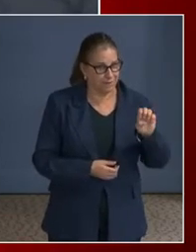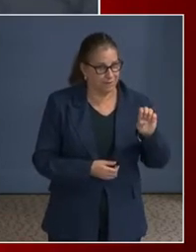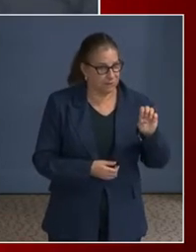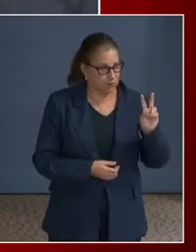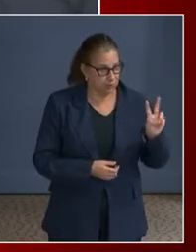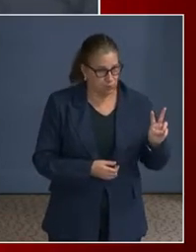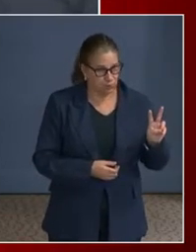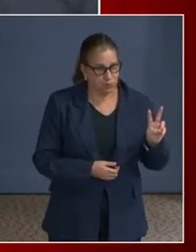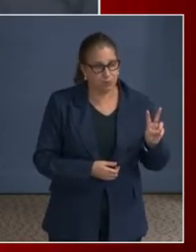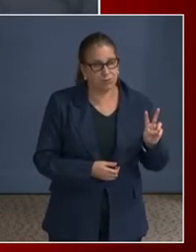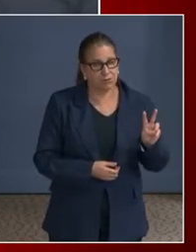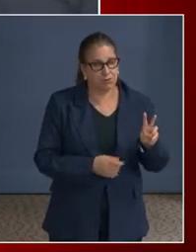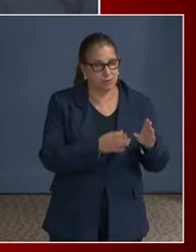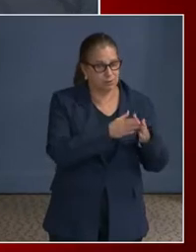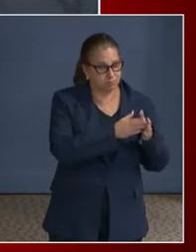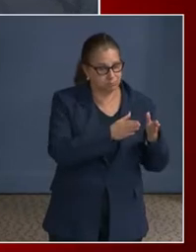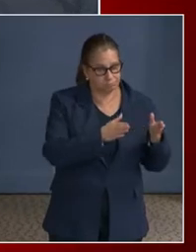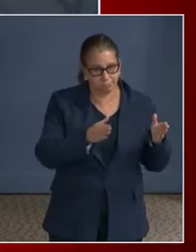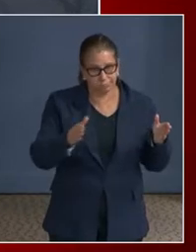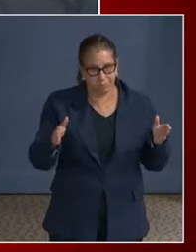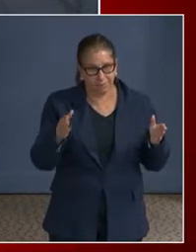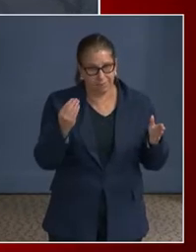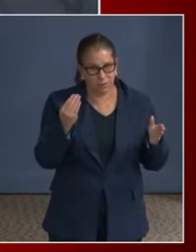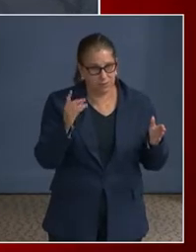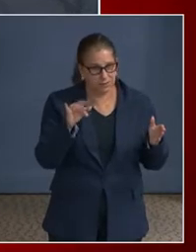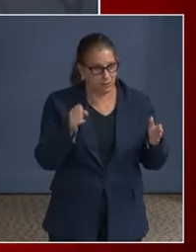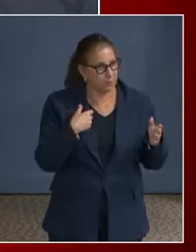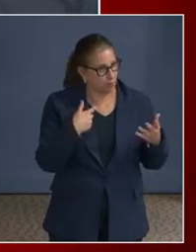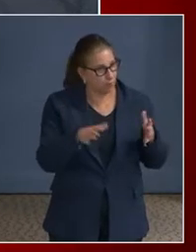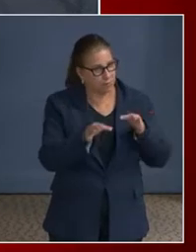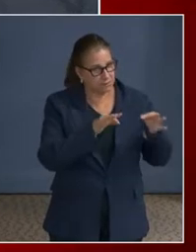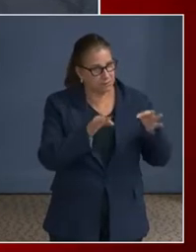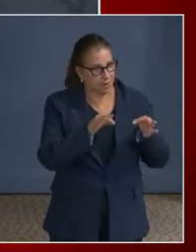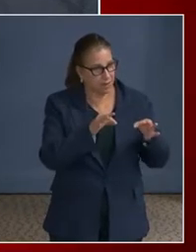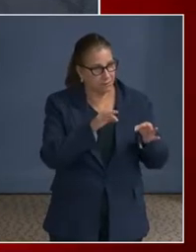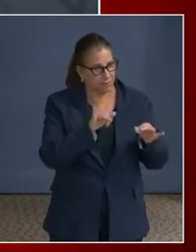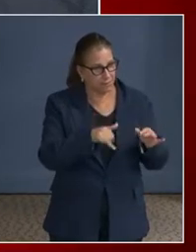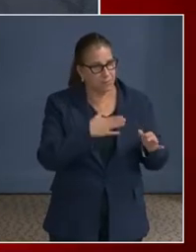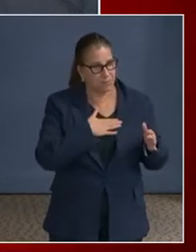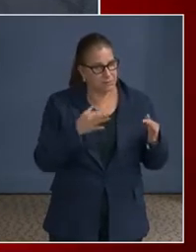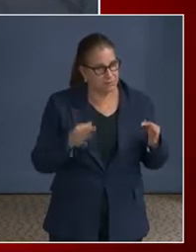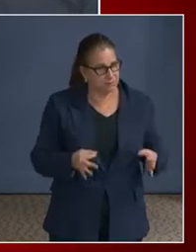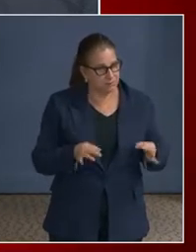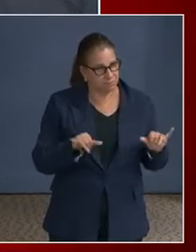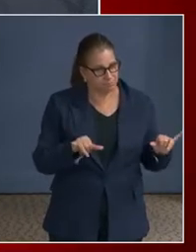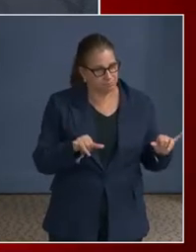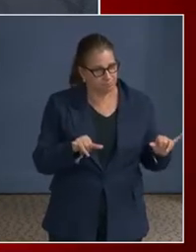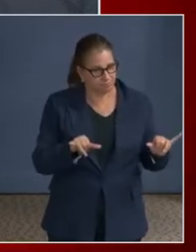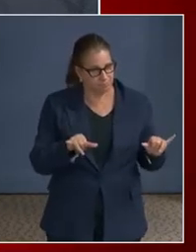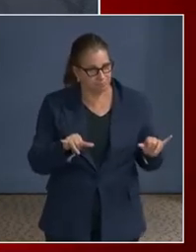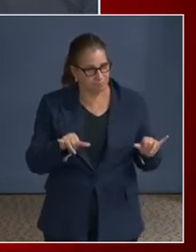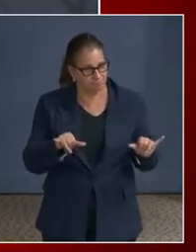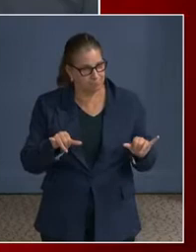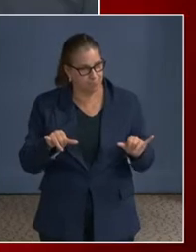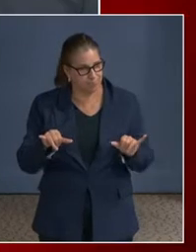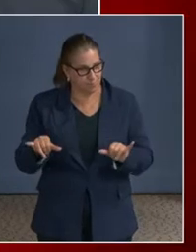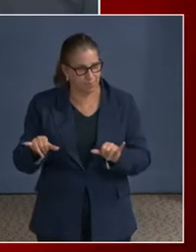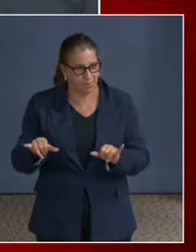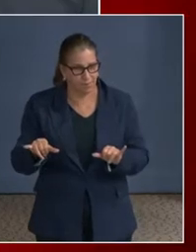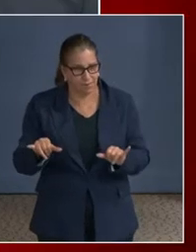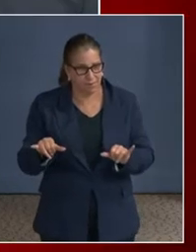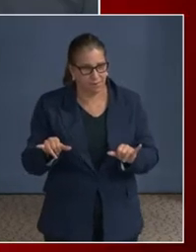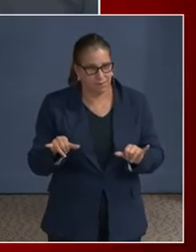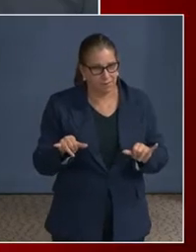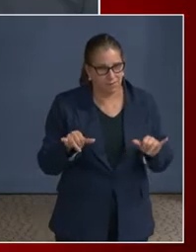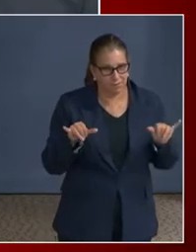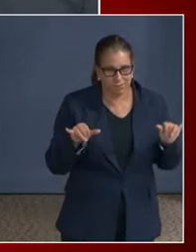that. And I explained then it was my decision to move forward. Is there information, though, on why there's